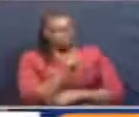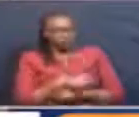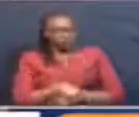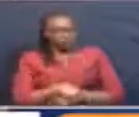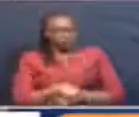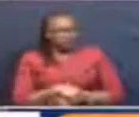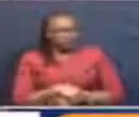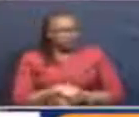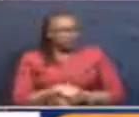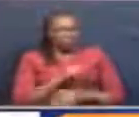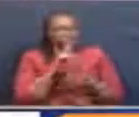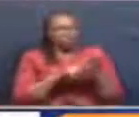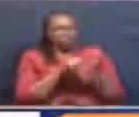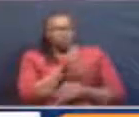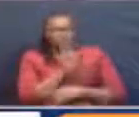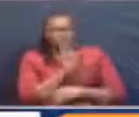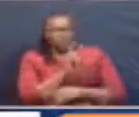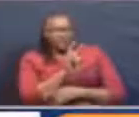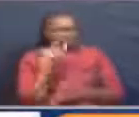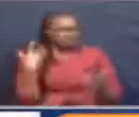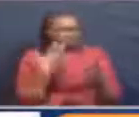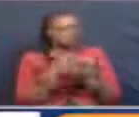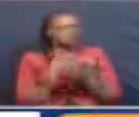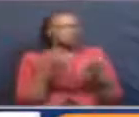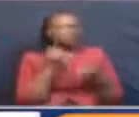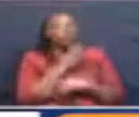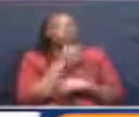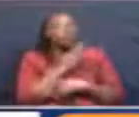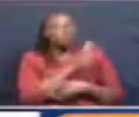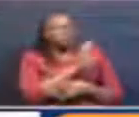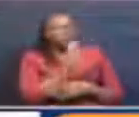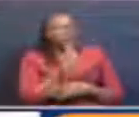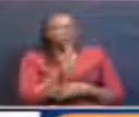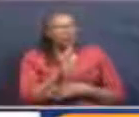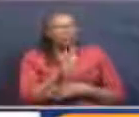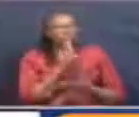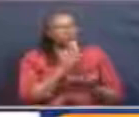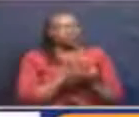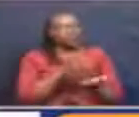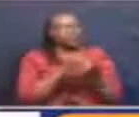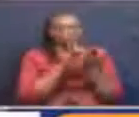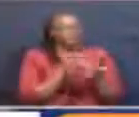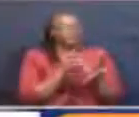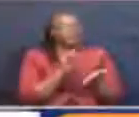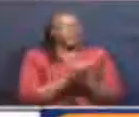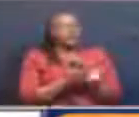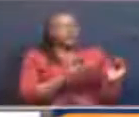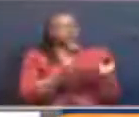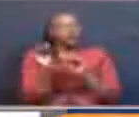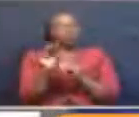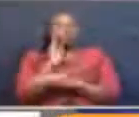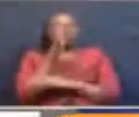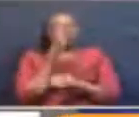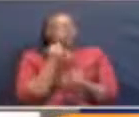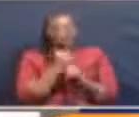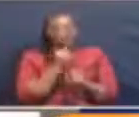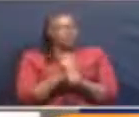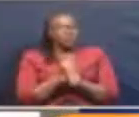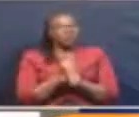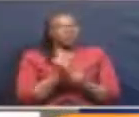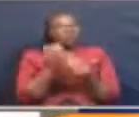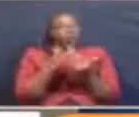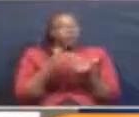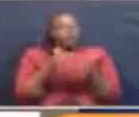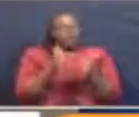So my first question to you is, first, from what you have seen and their complaints, there was emphasis that the evictions will